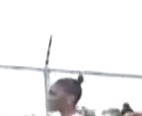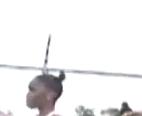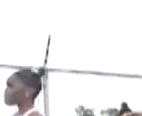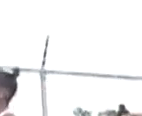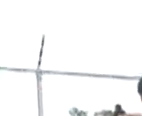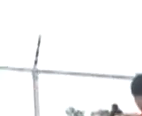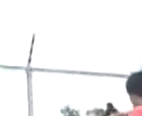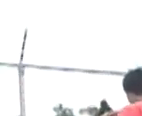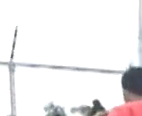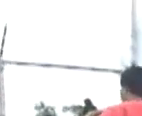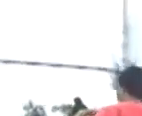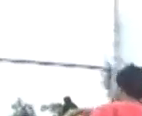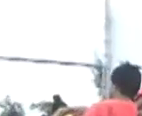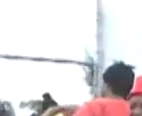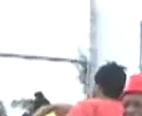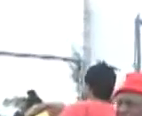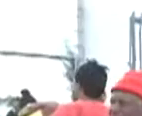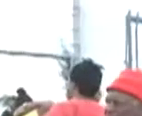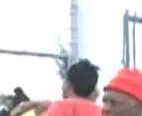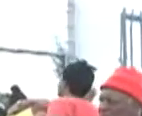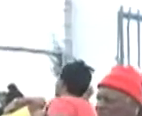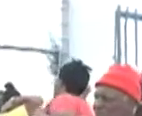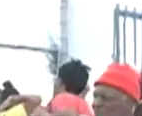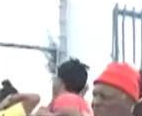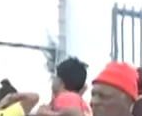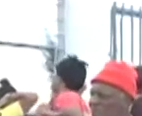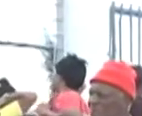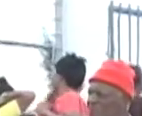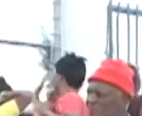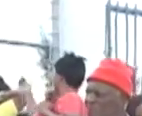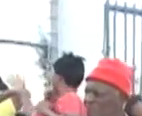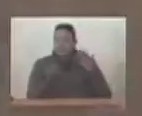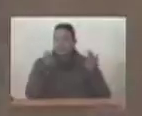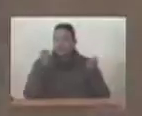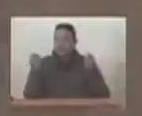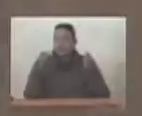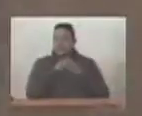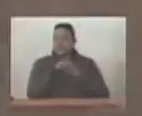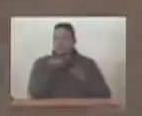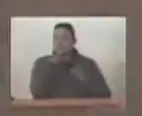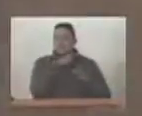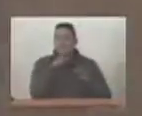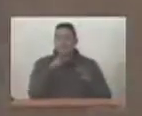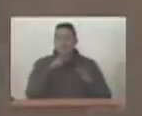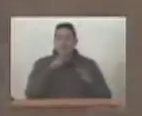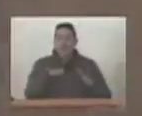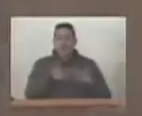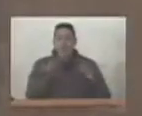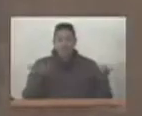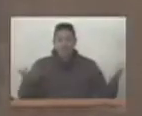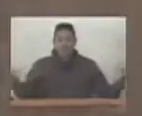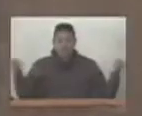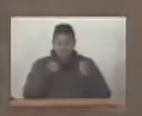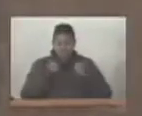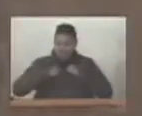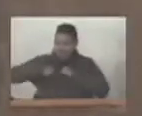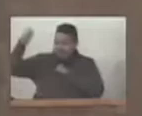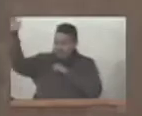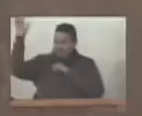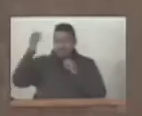targeted black communities and took them in droves to